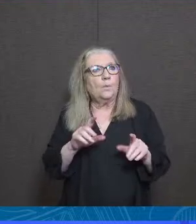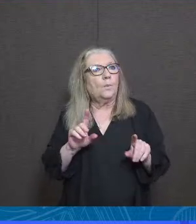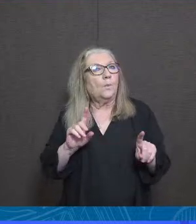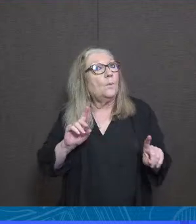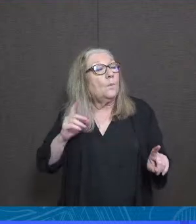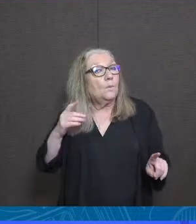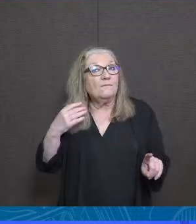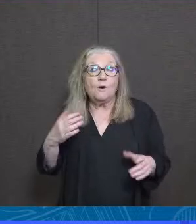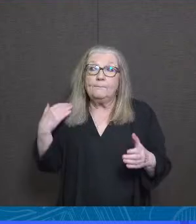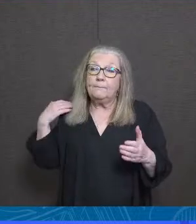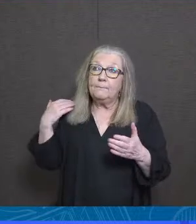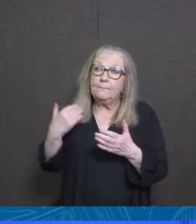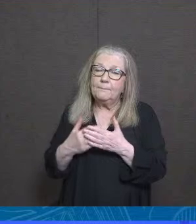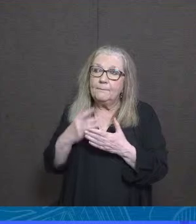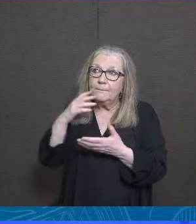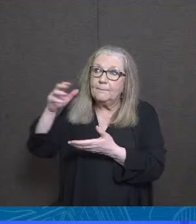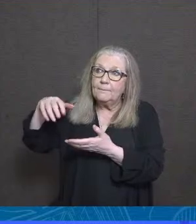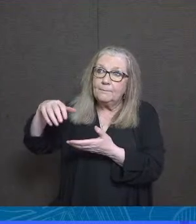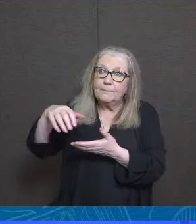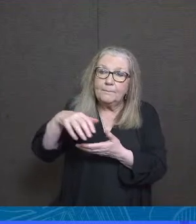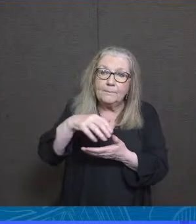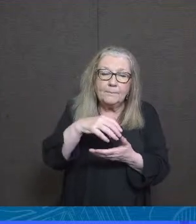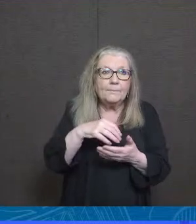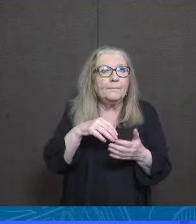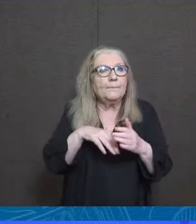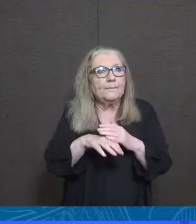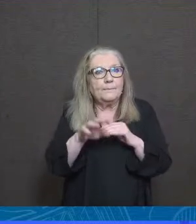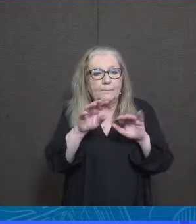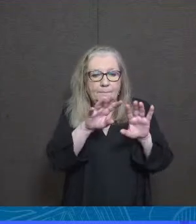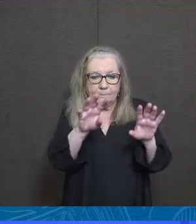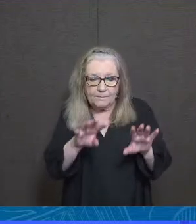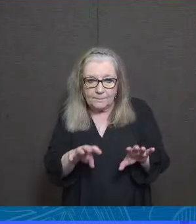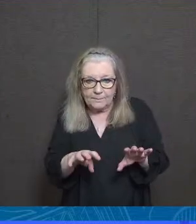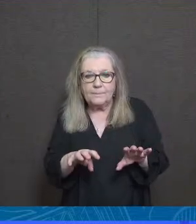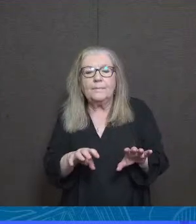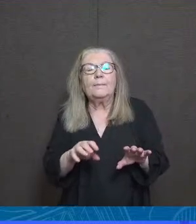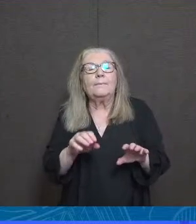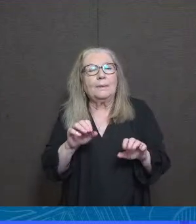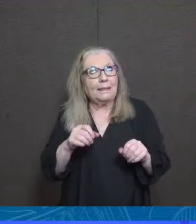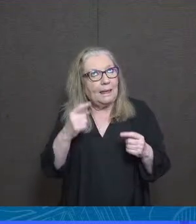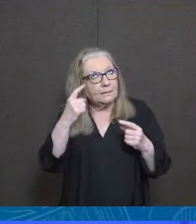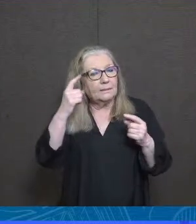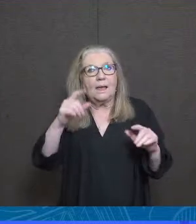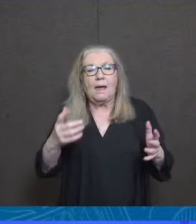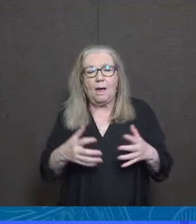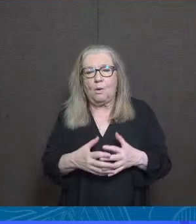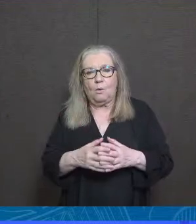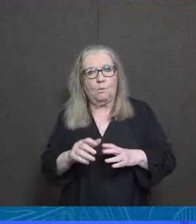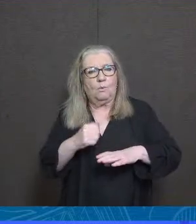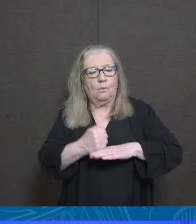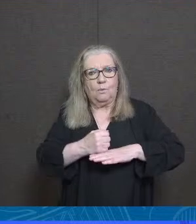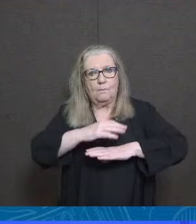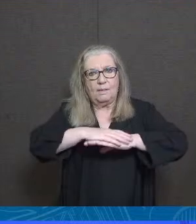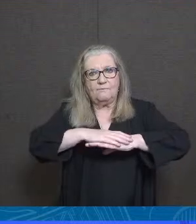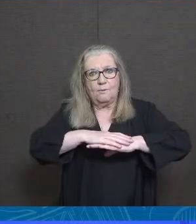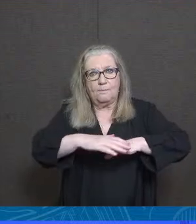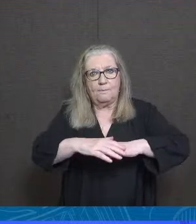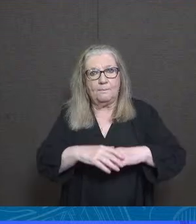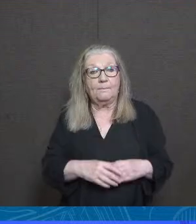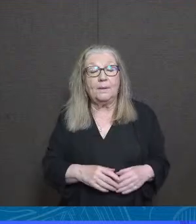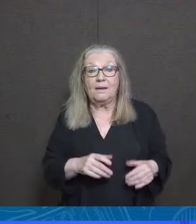from the observation system developed. There is this, for preparedness and